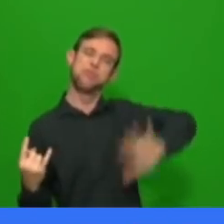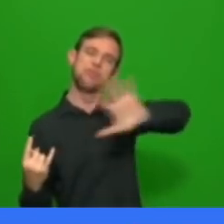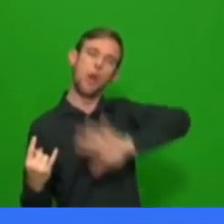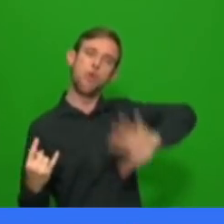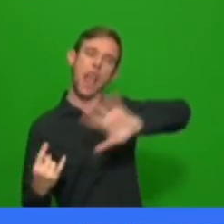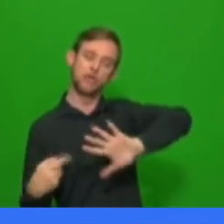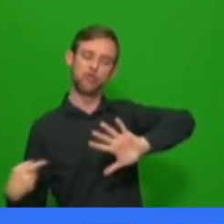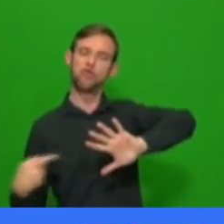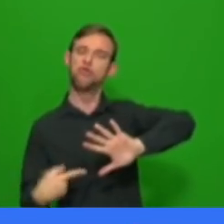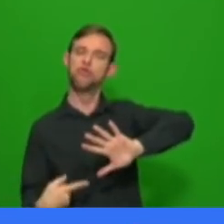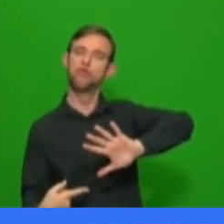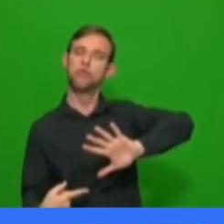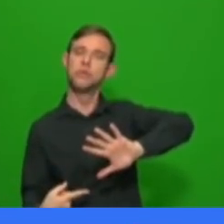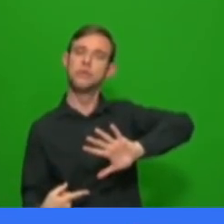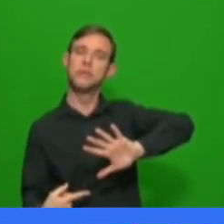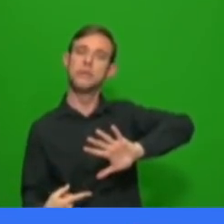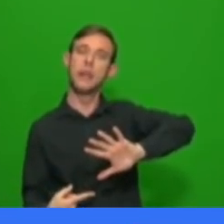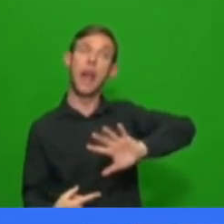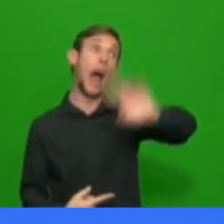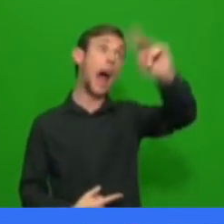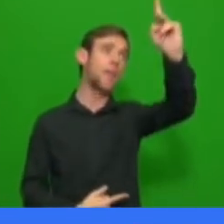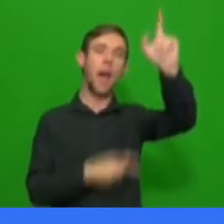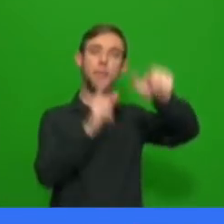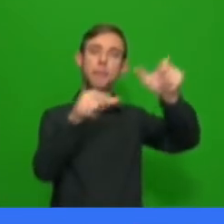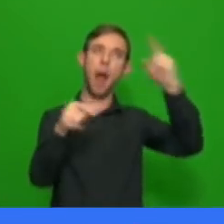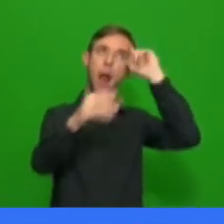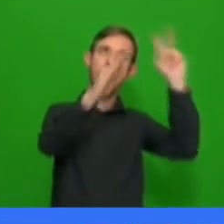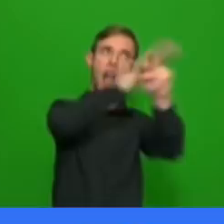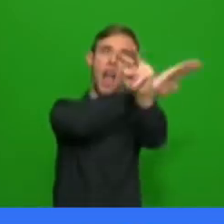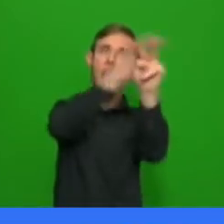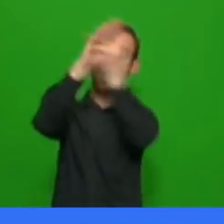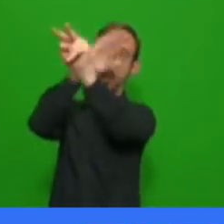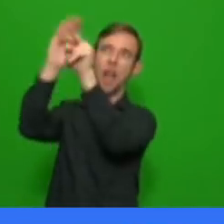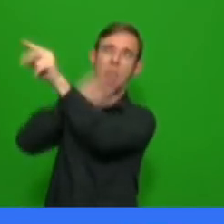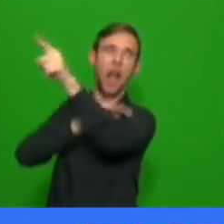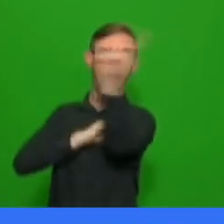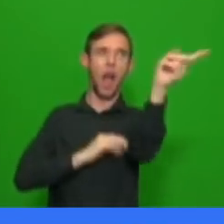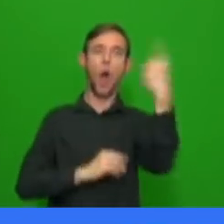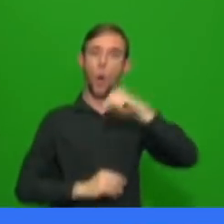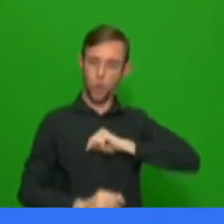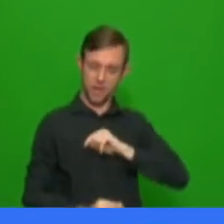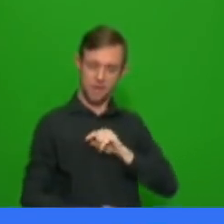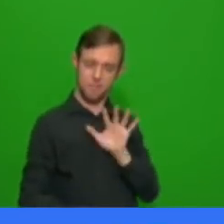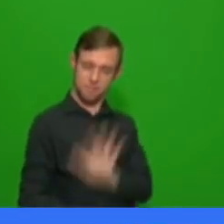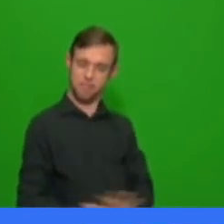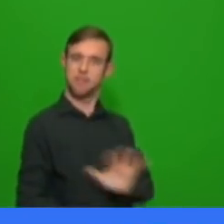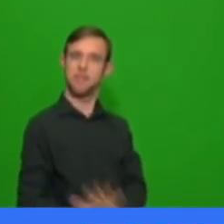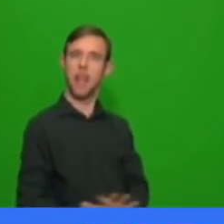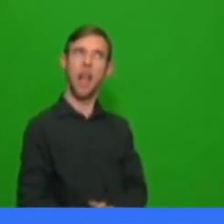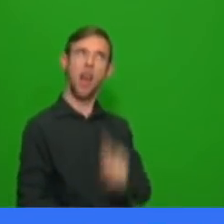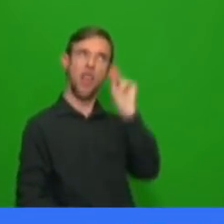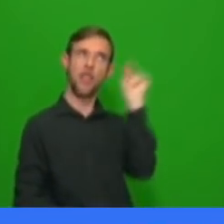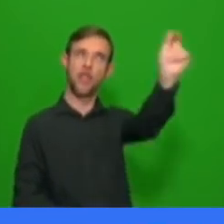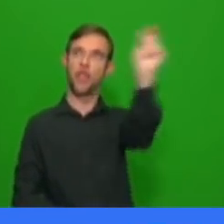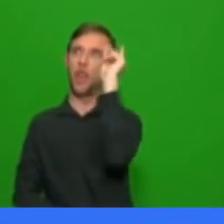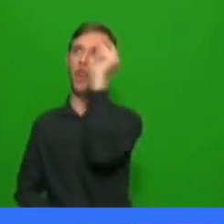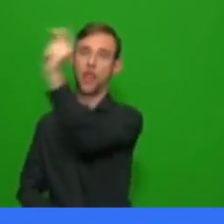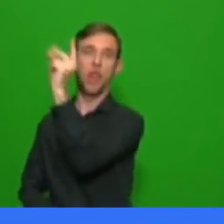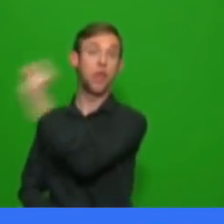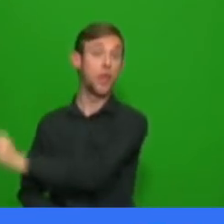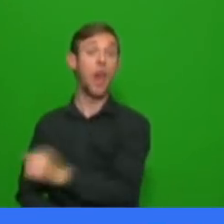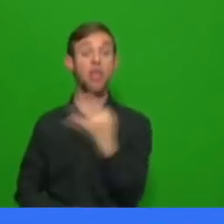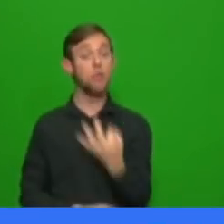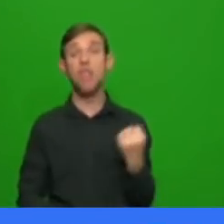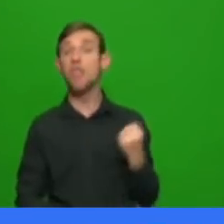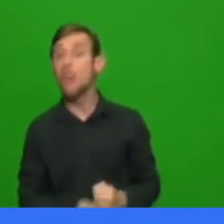to many other forecasters. So, of course, you could pick up this thing. You picked up 3 years.